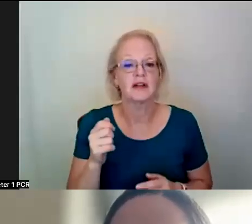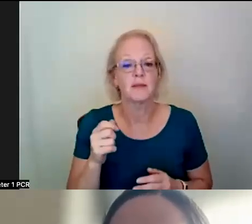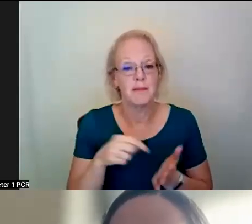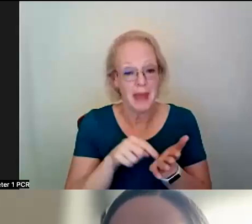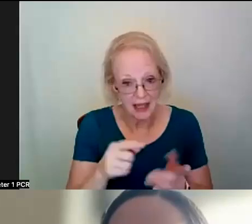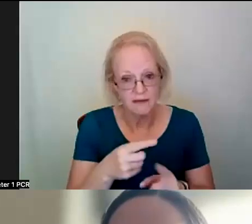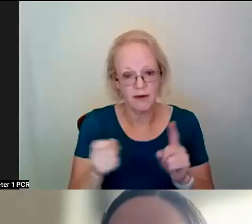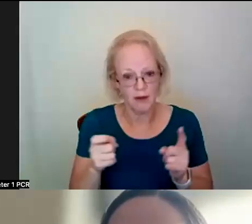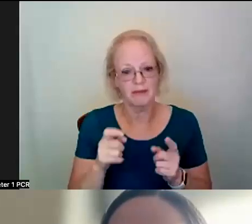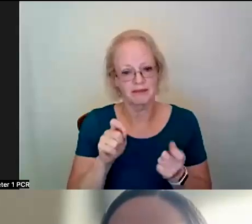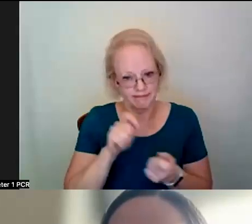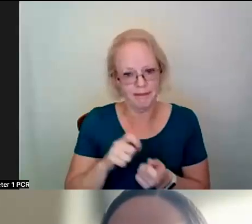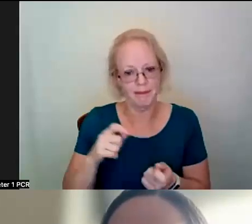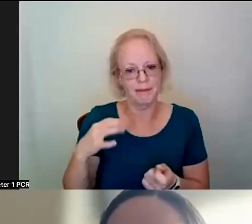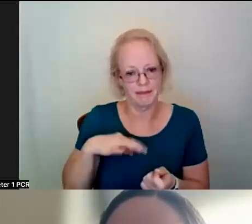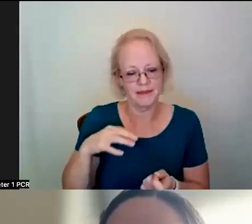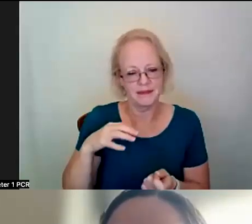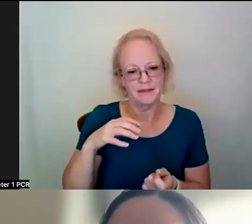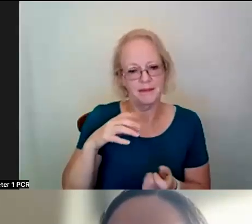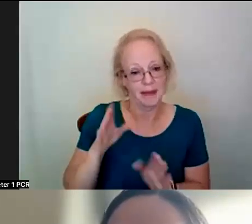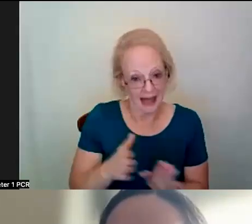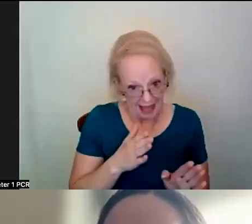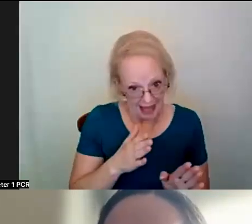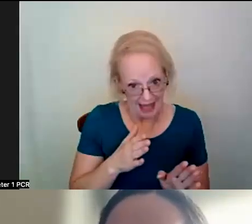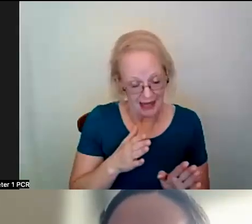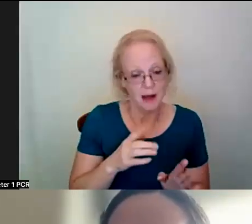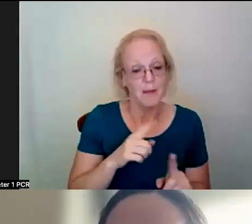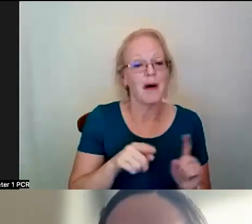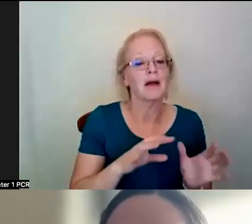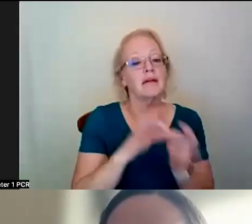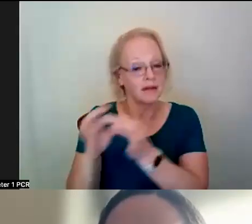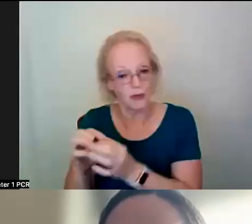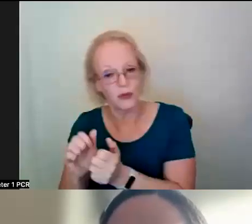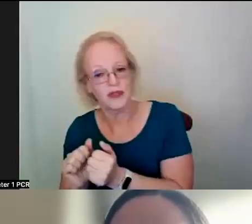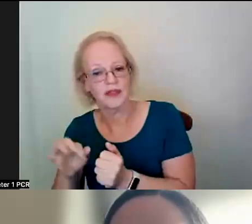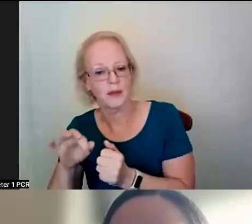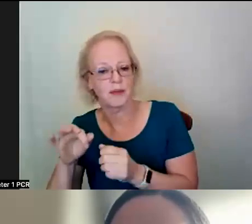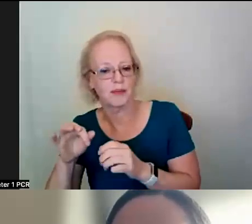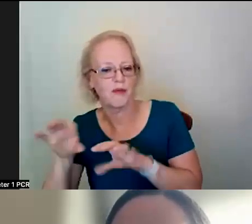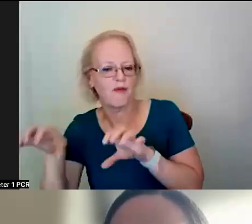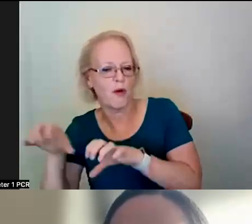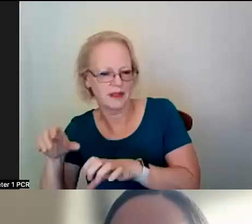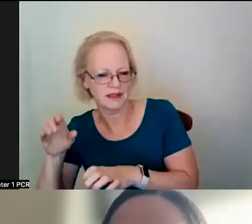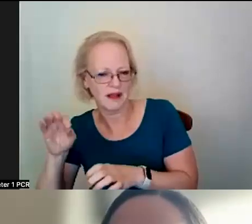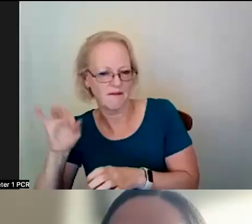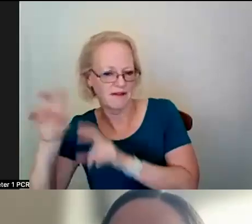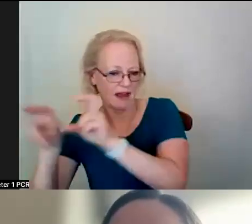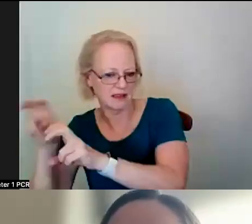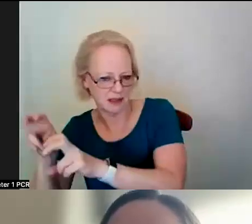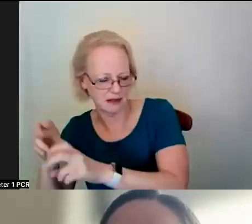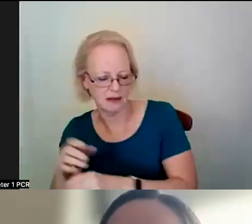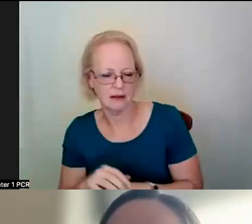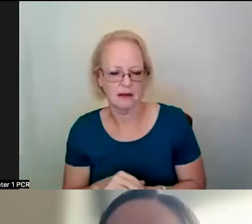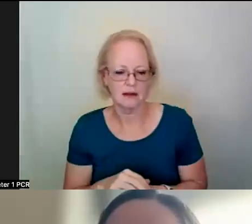and vary based upon the investment performance under the plan. But there is nothing in ERISA